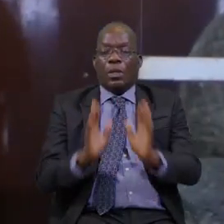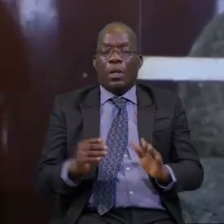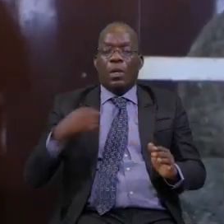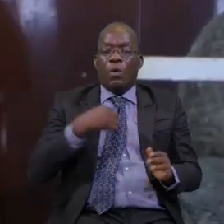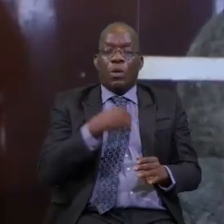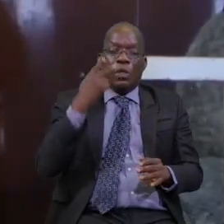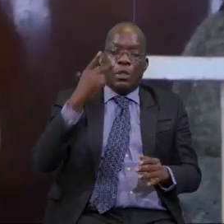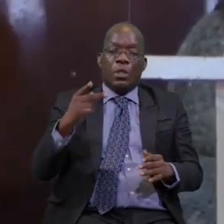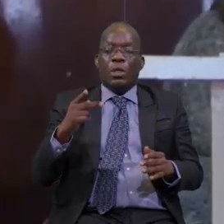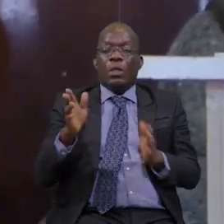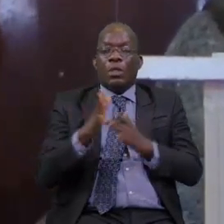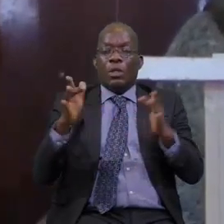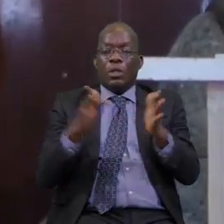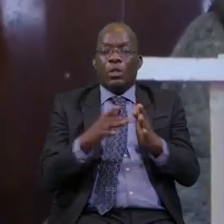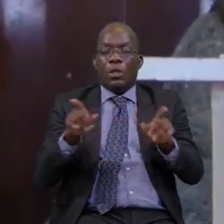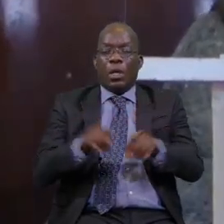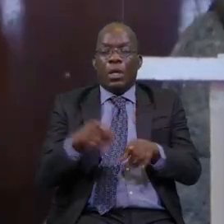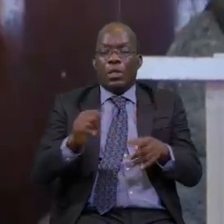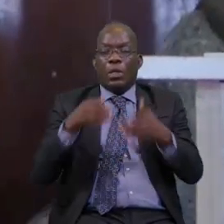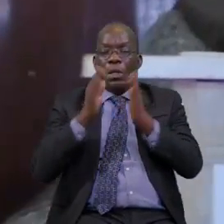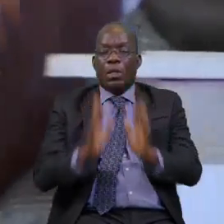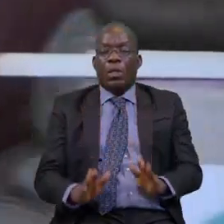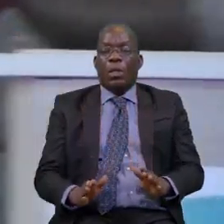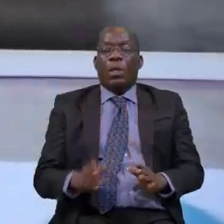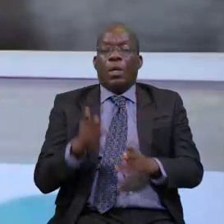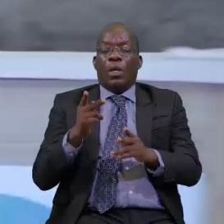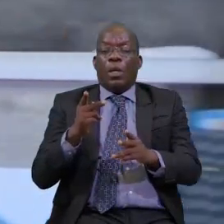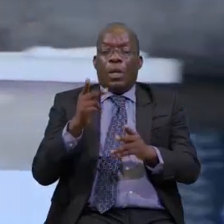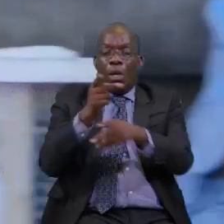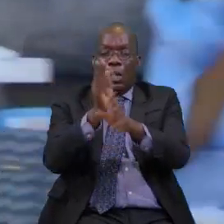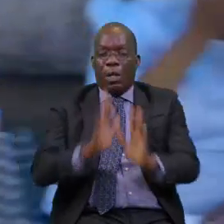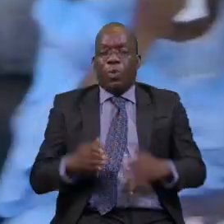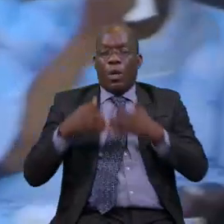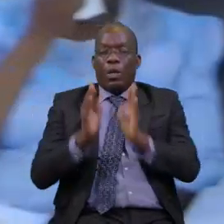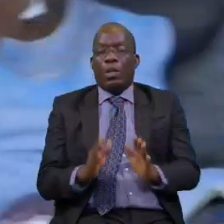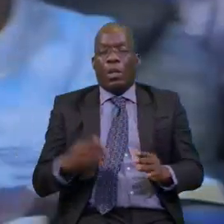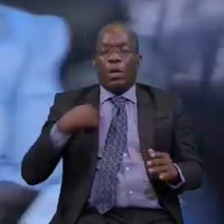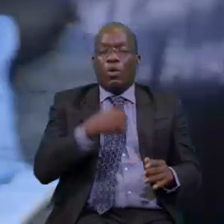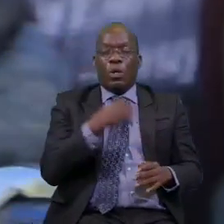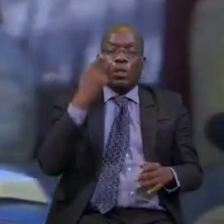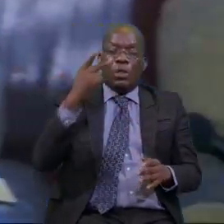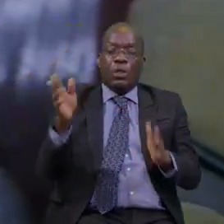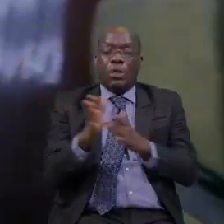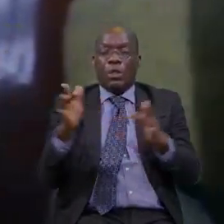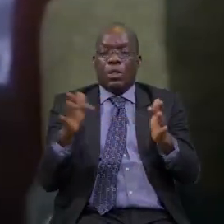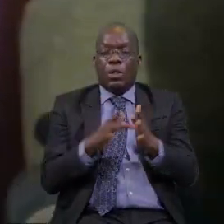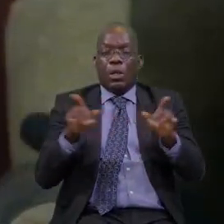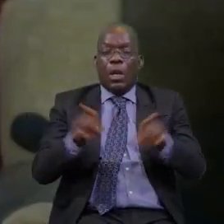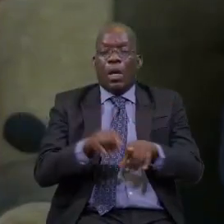leader, shepherd leader. We've seen Jesus as the leader,